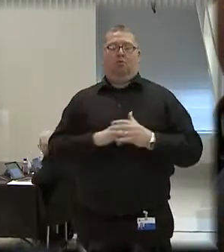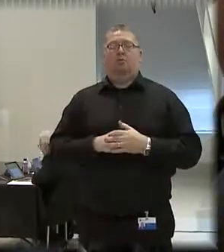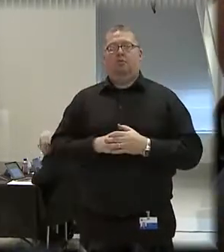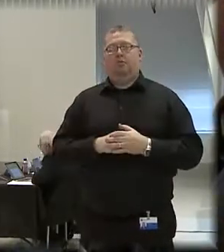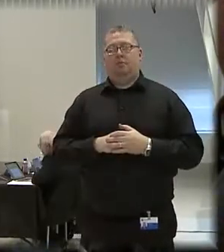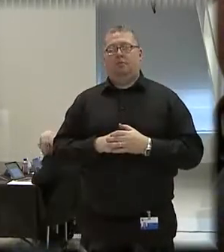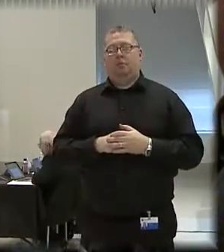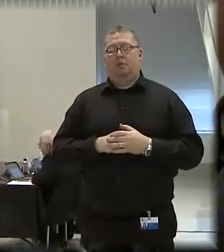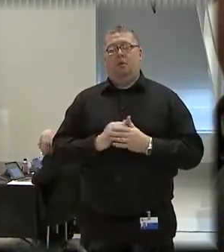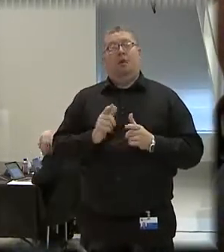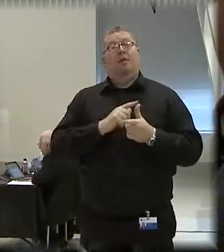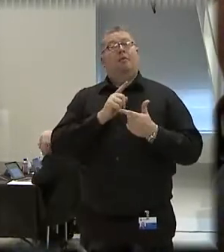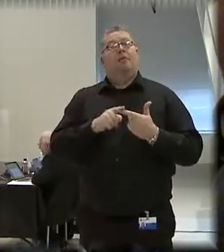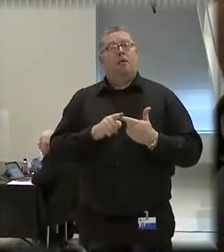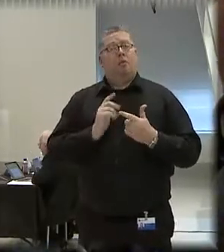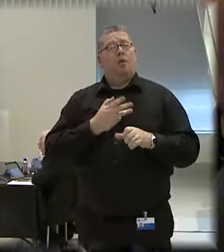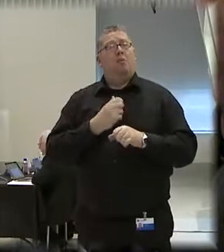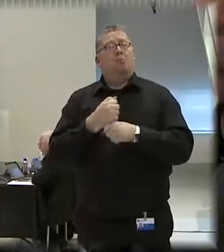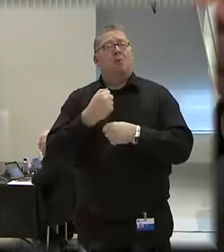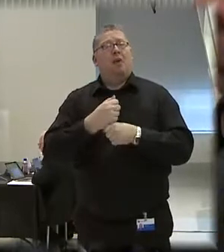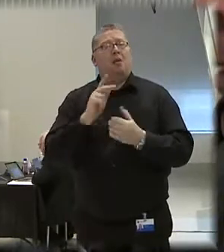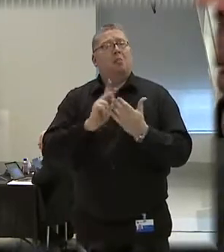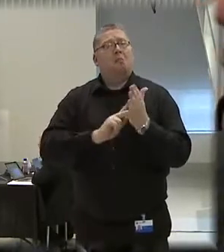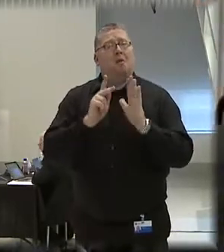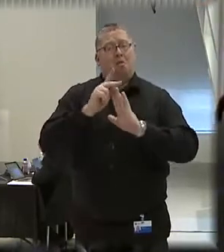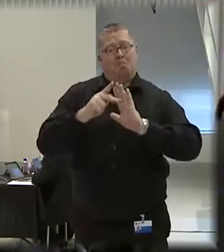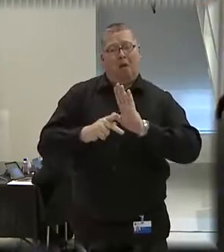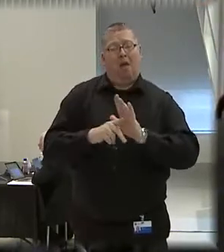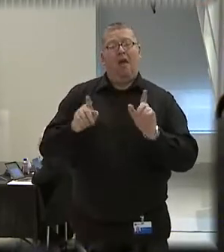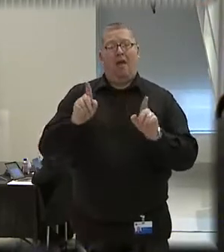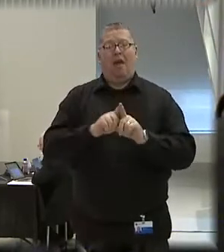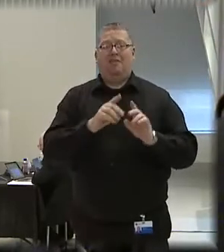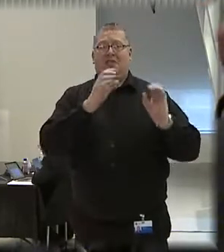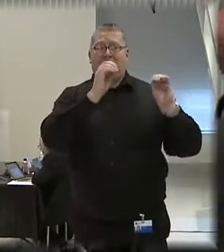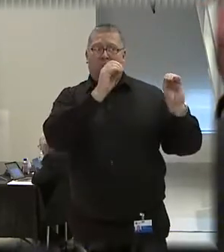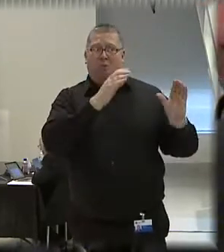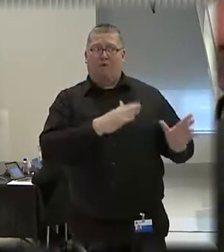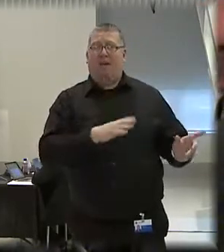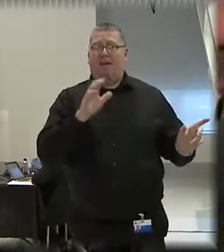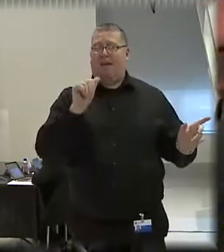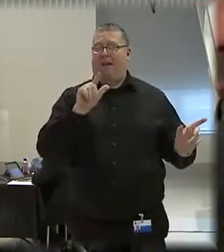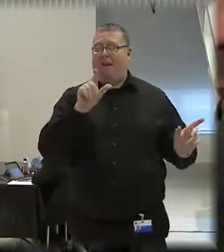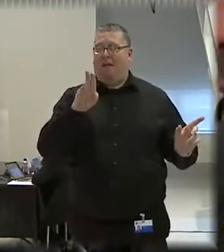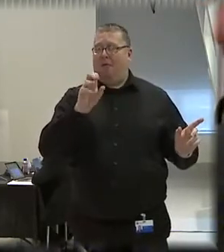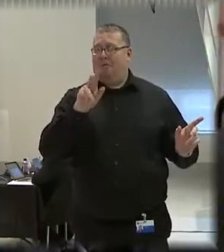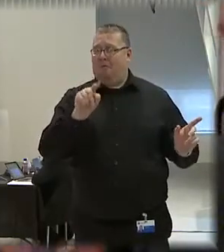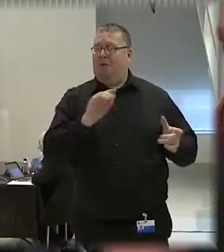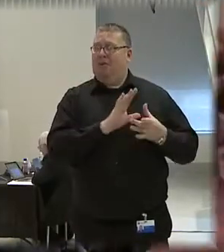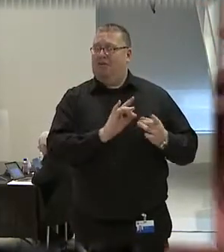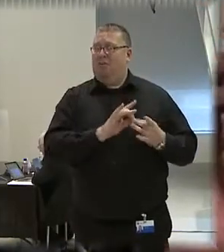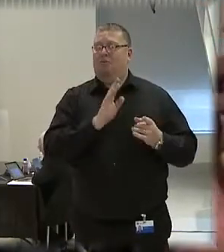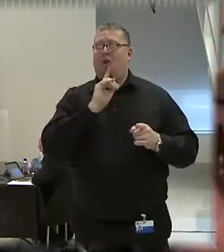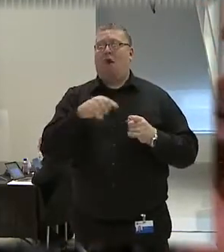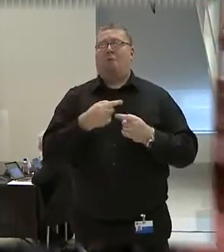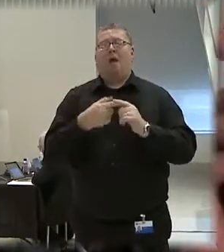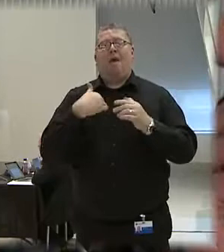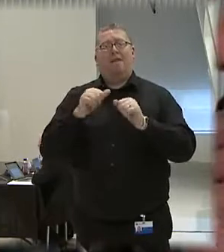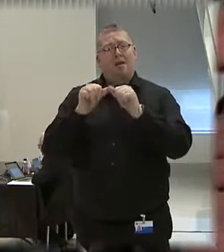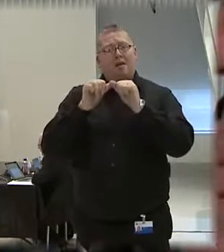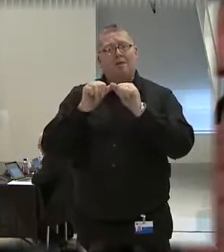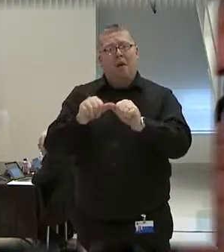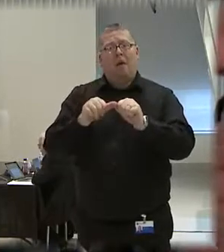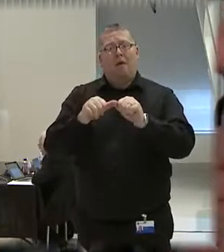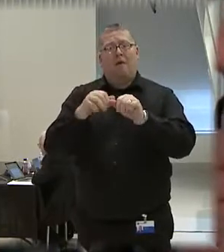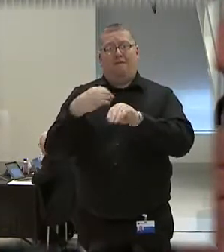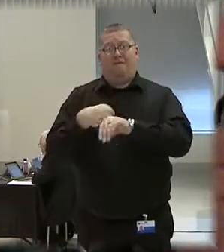And then creating a policy, as Mr. Alpert, or Professor Alpert said earlier, of having constant video